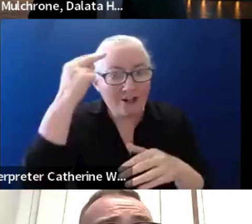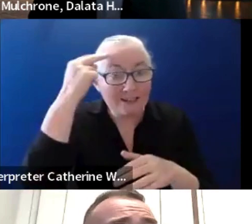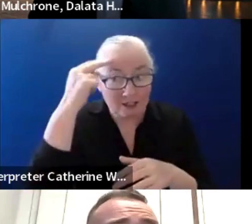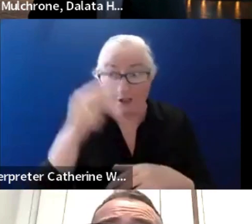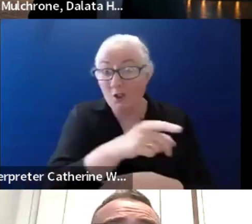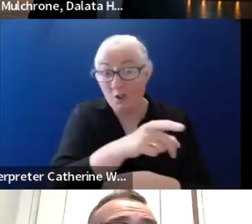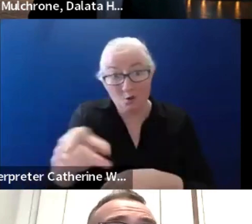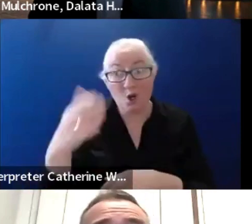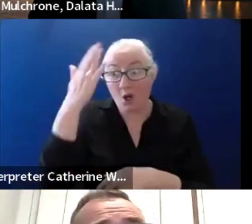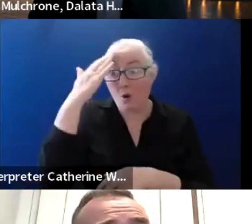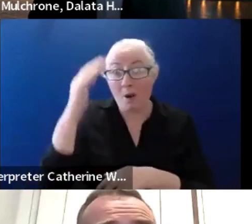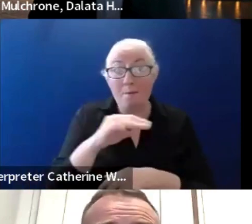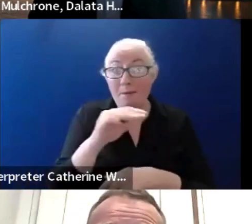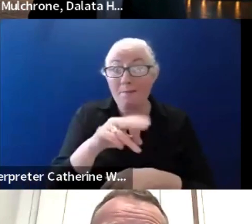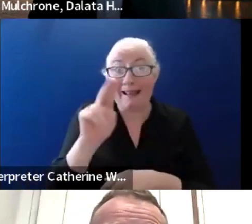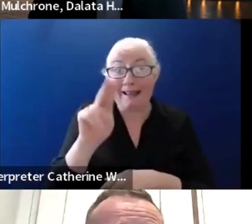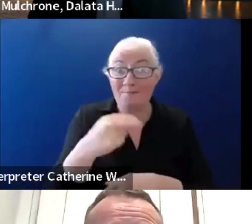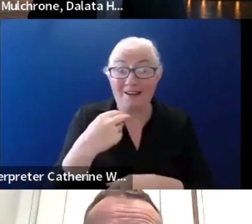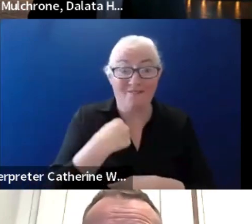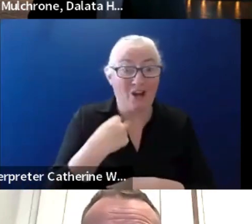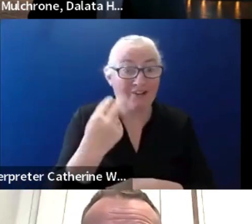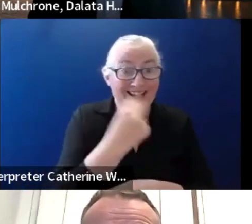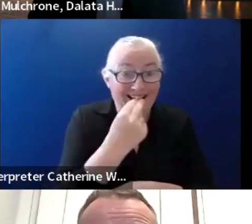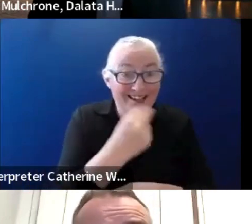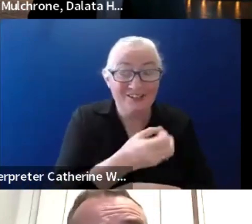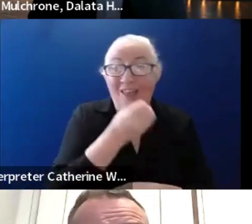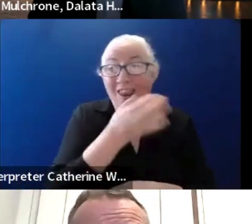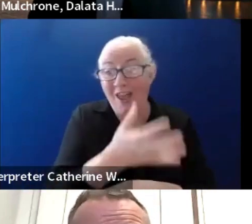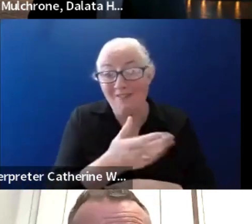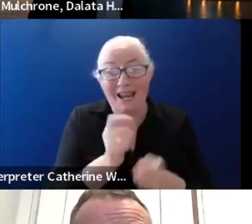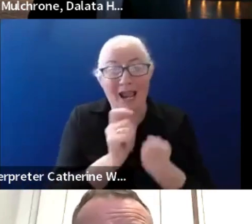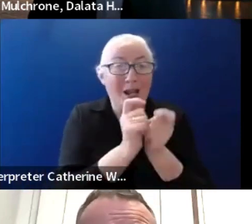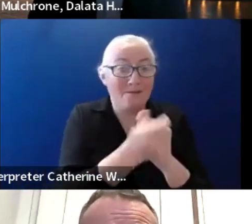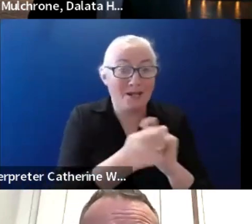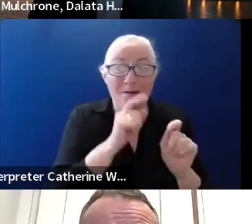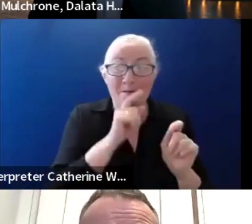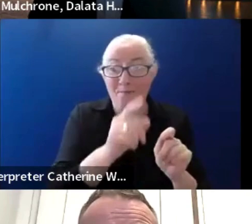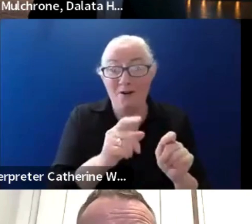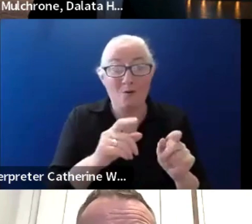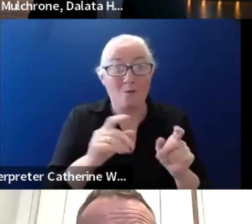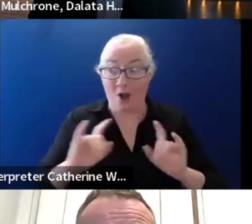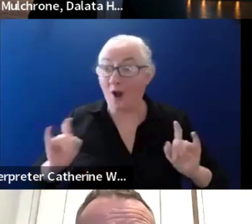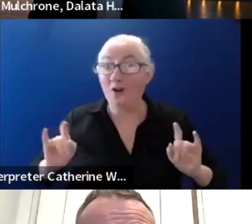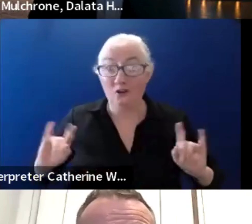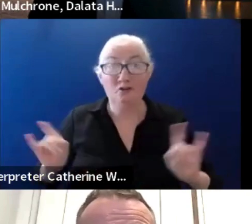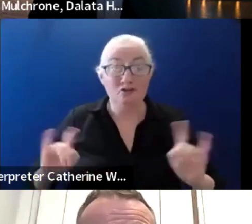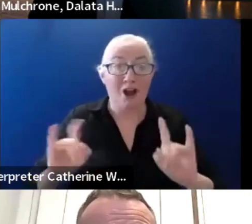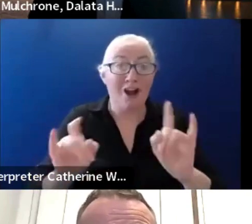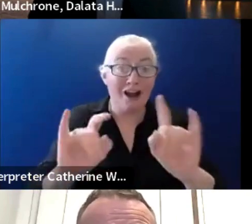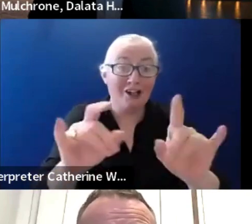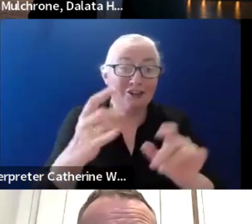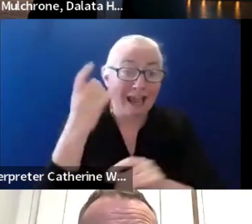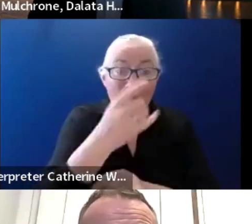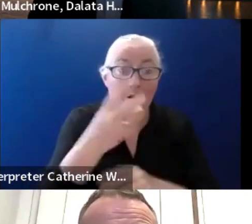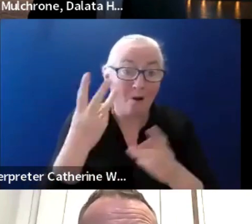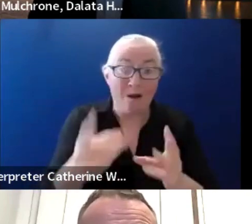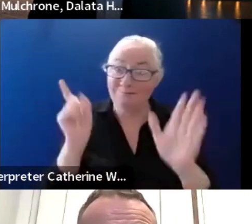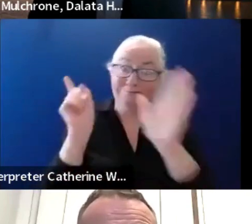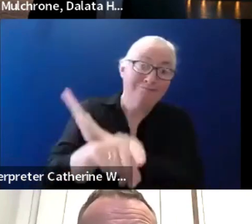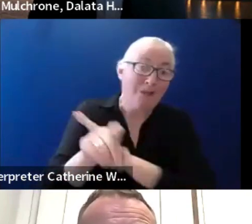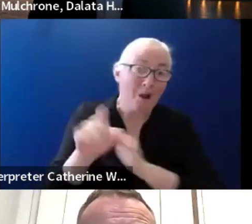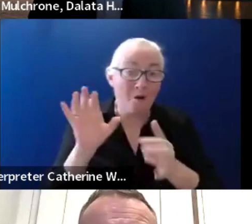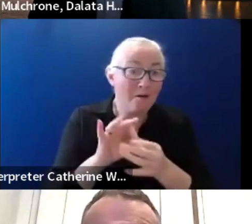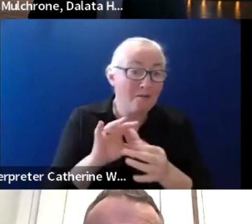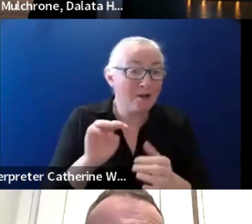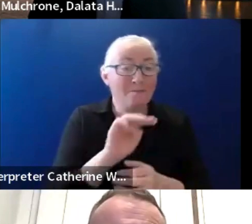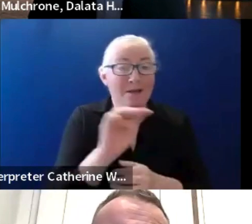knows, people can be very nice and they can be lovely and accommodating, but when they're in a rush and it's rush hour and they want to get home, people